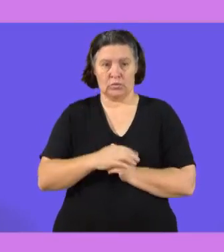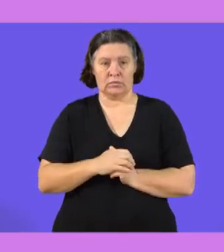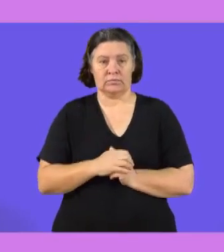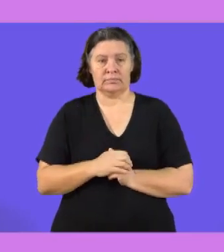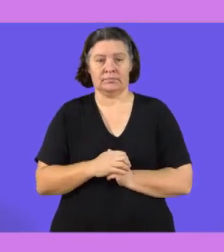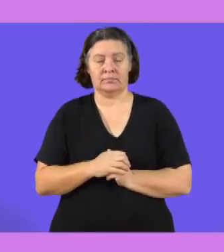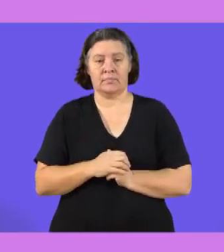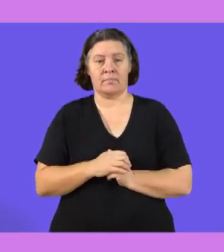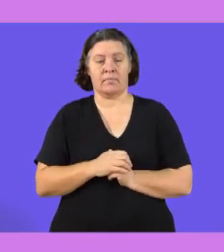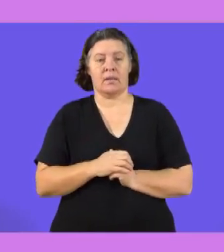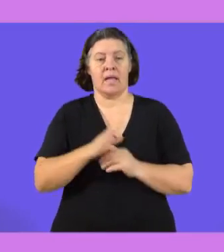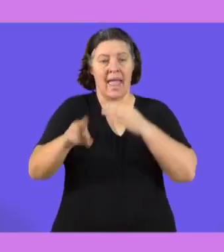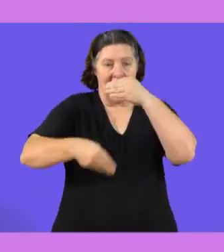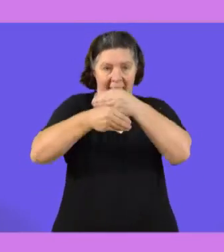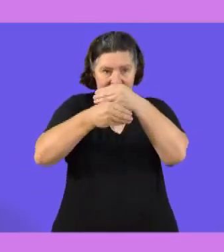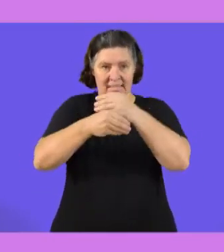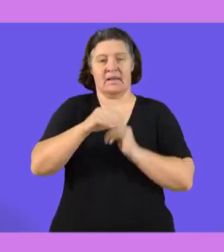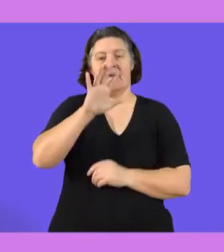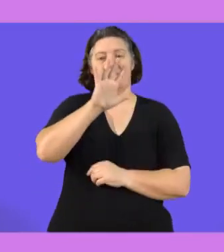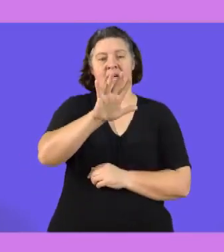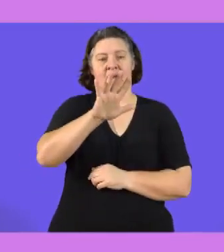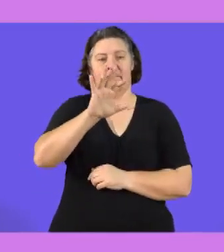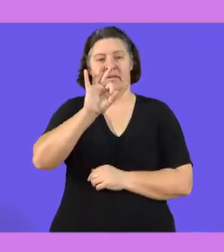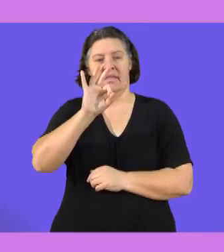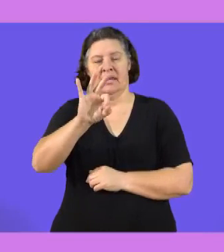19,742 Rand plus the